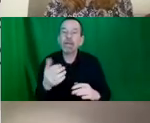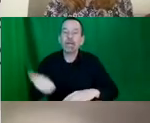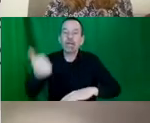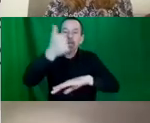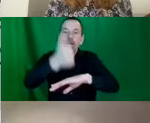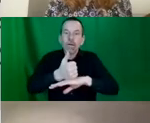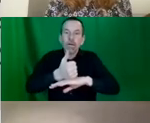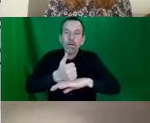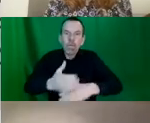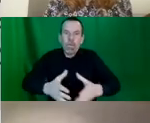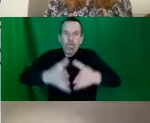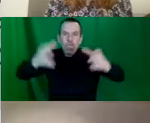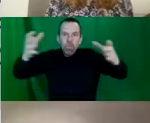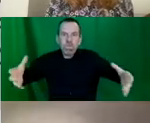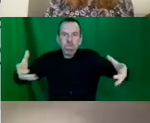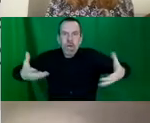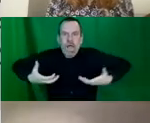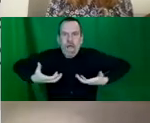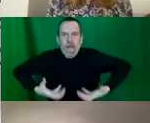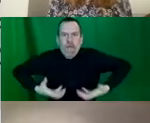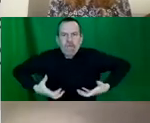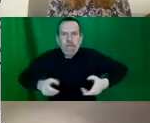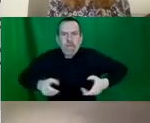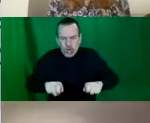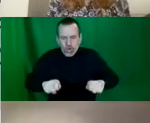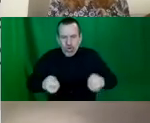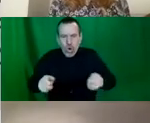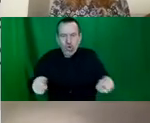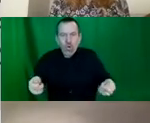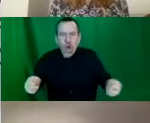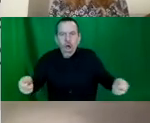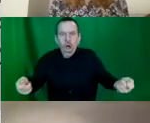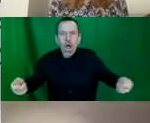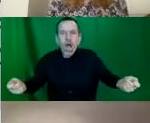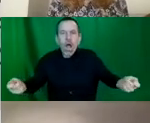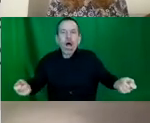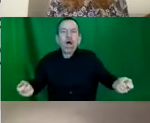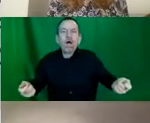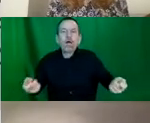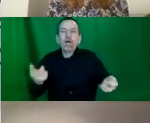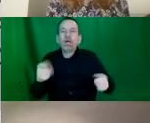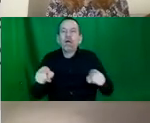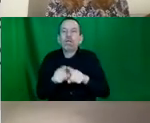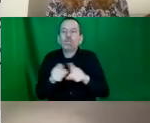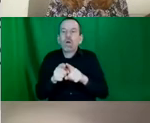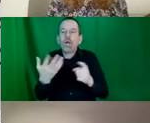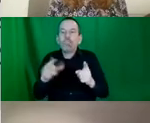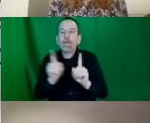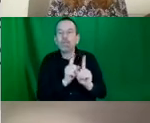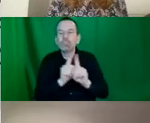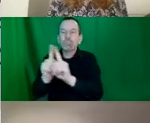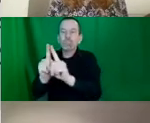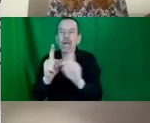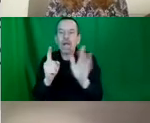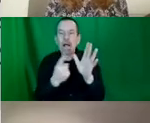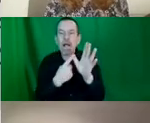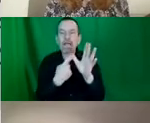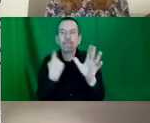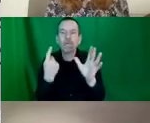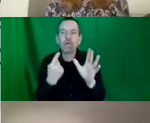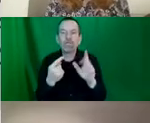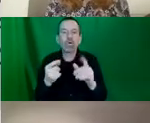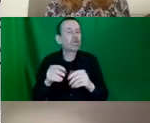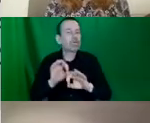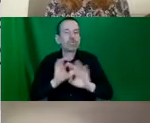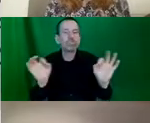into the glass case, shown here. Over lockdown, I shadowed Alexa in the monthly project meetings of unfinished business. It